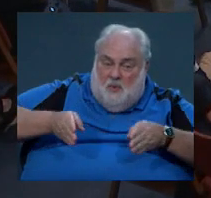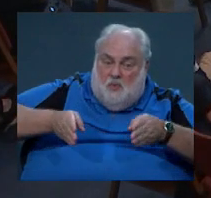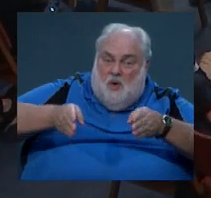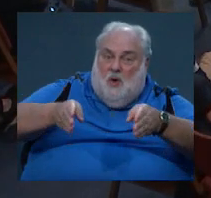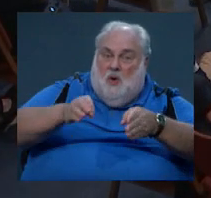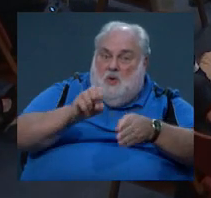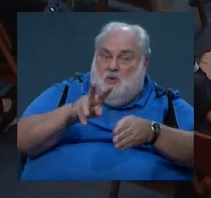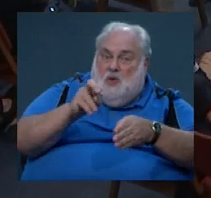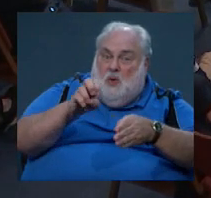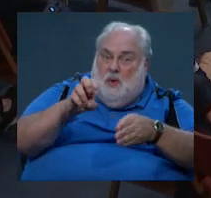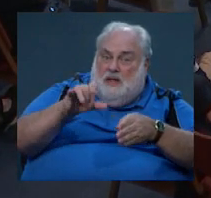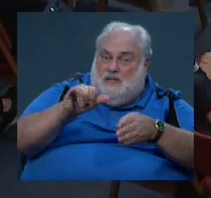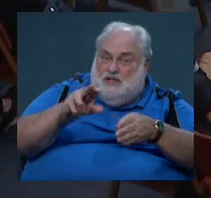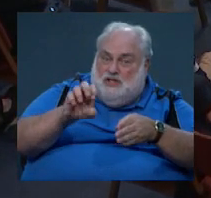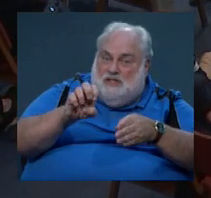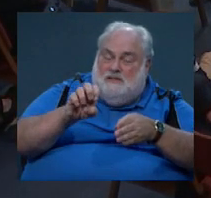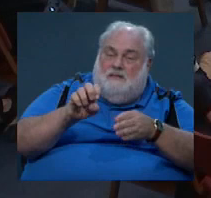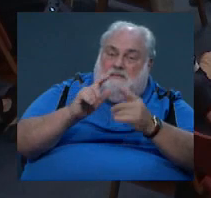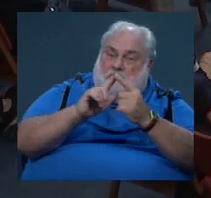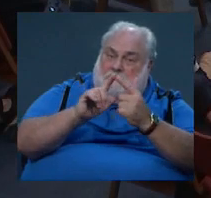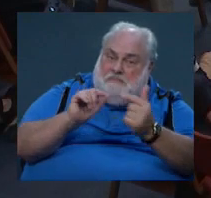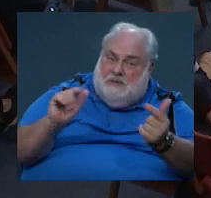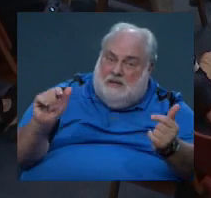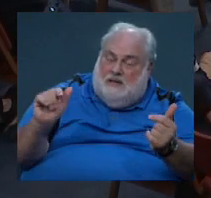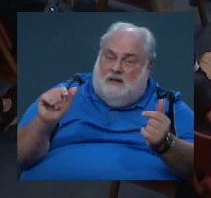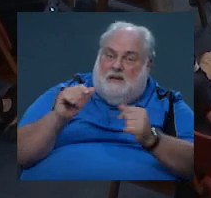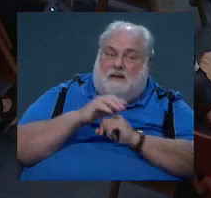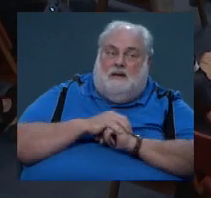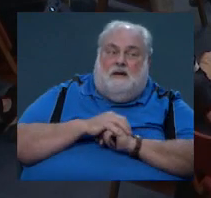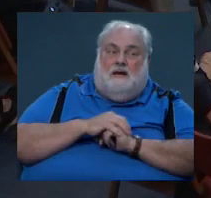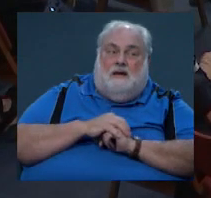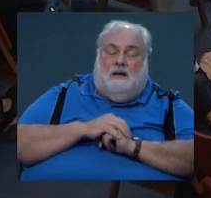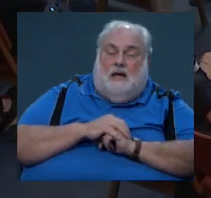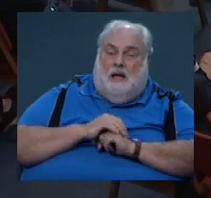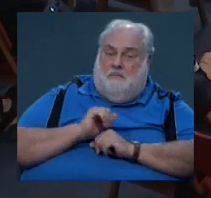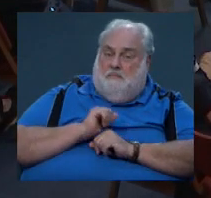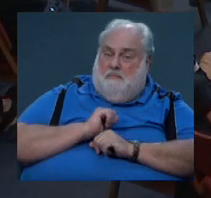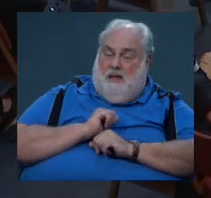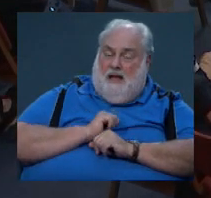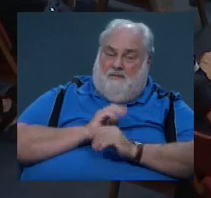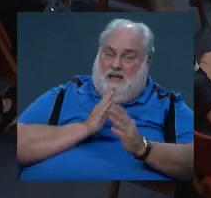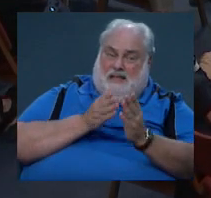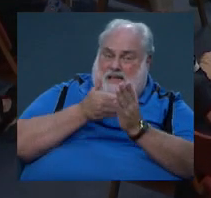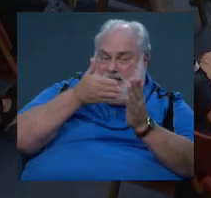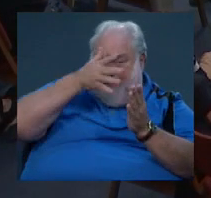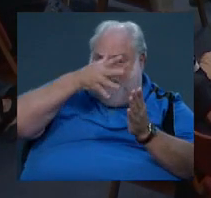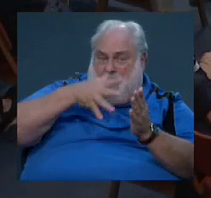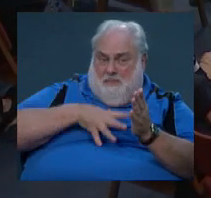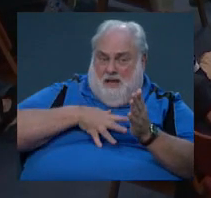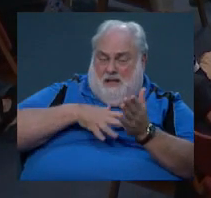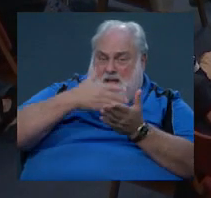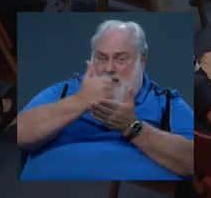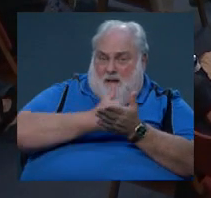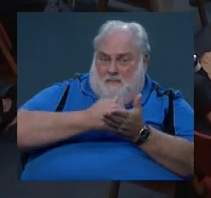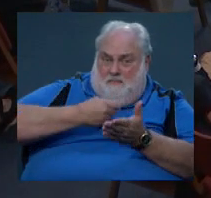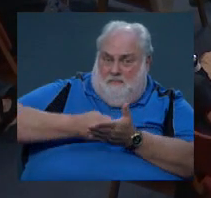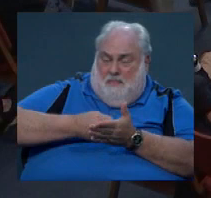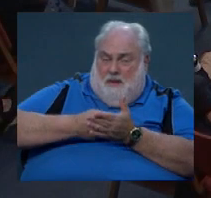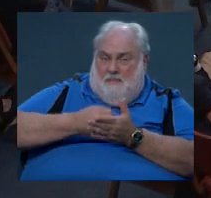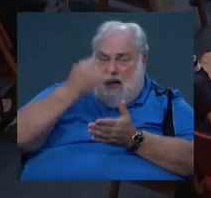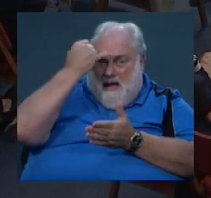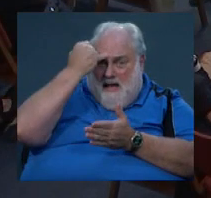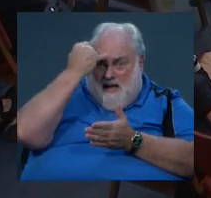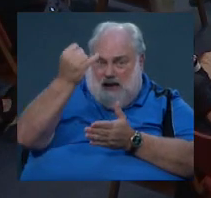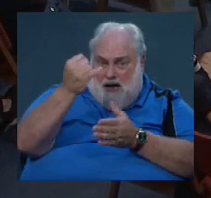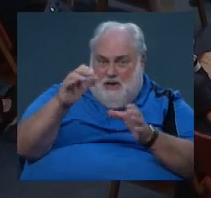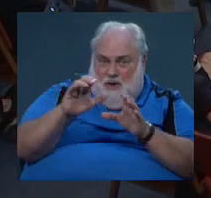area. And I have nothing against a man trying to make some money. The idea that he's